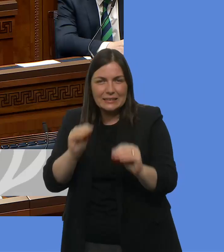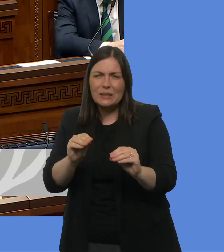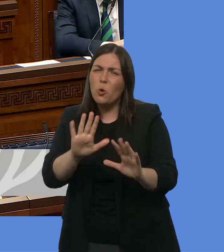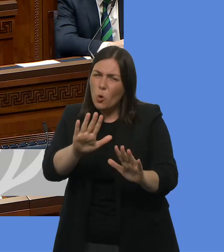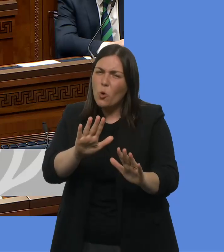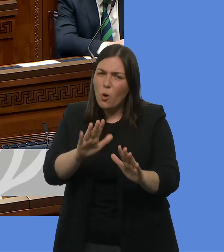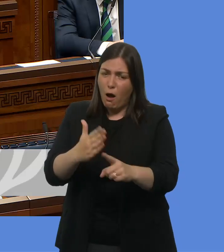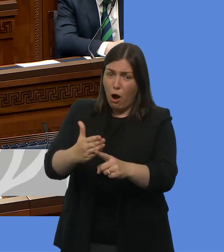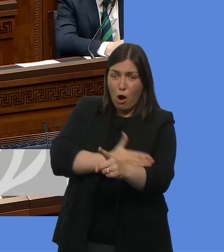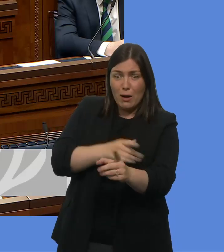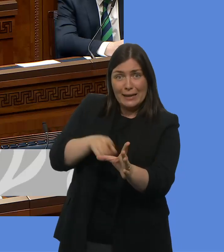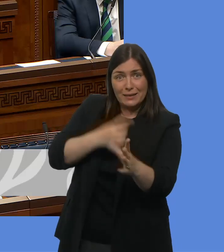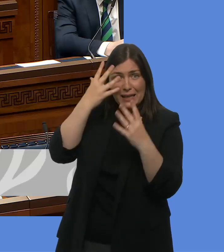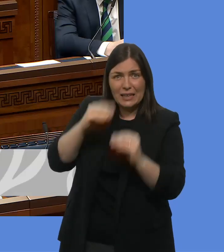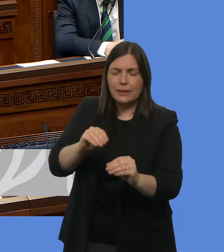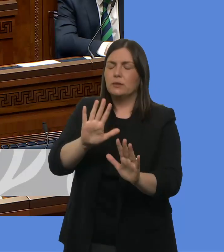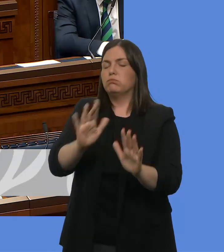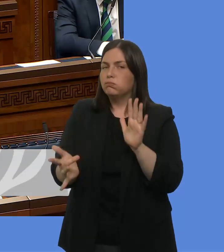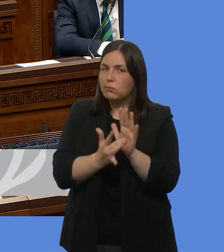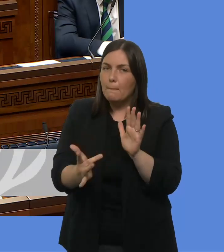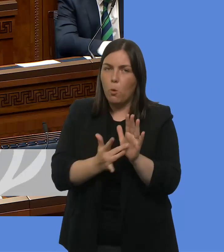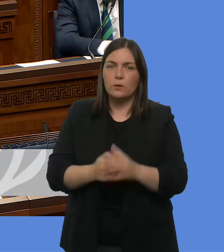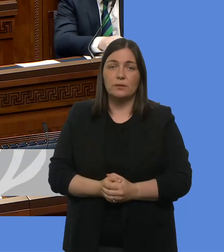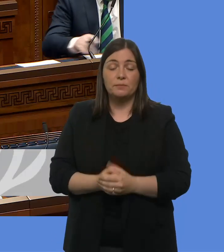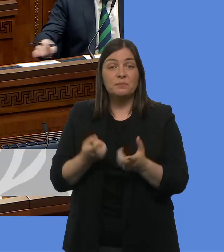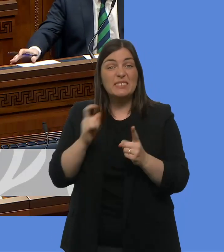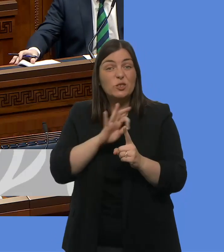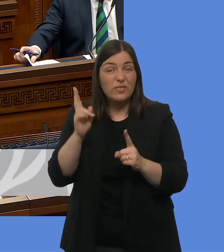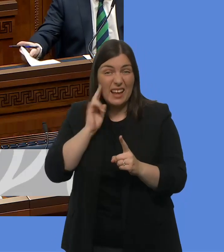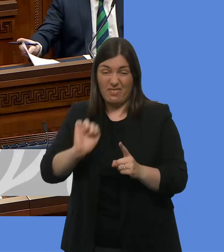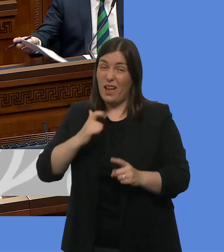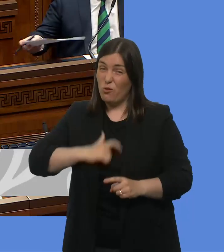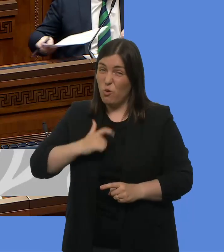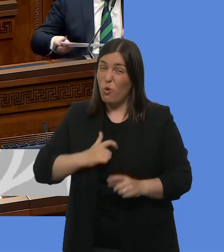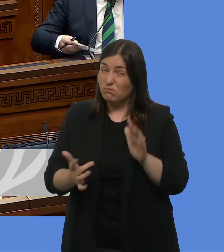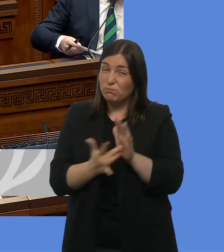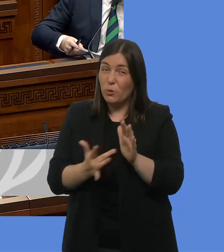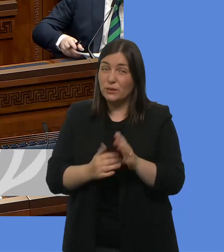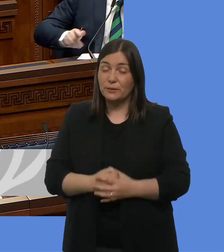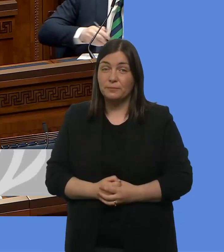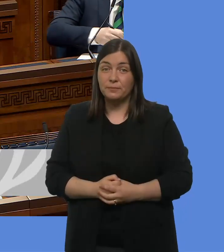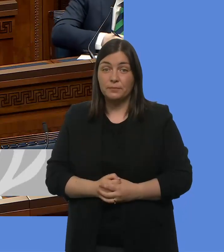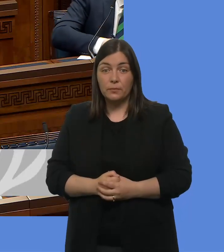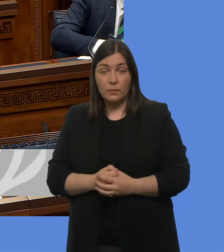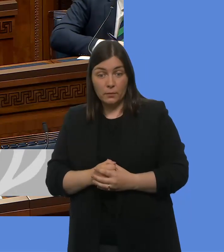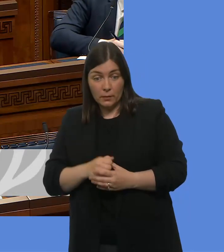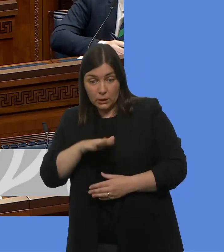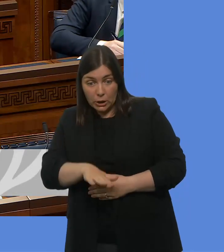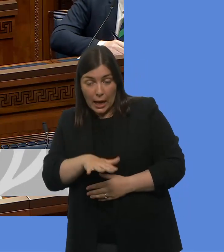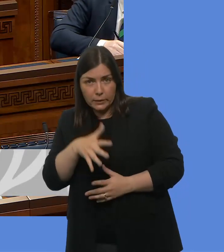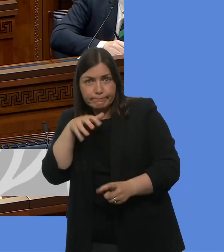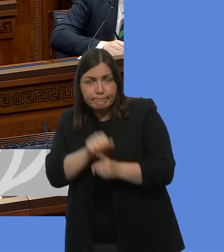deaf play a pivotal role. Teachers of the deaf work with deaf children and their families from the moment a child's hearing loss is